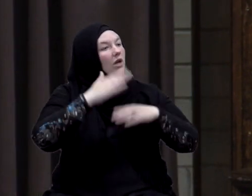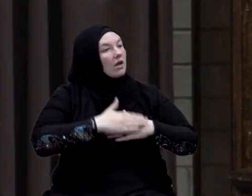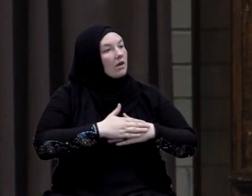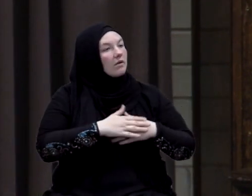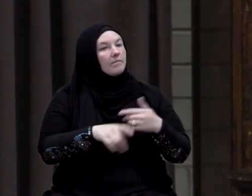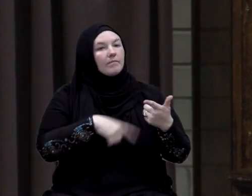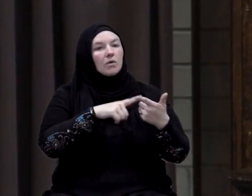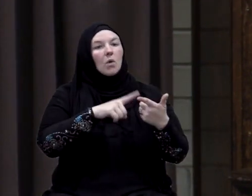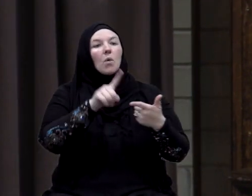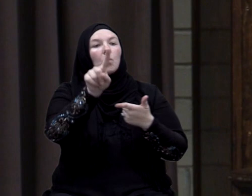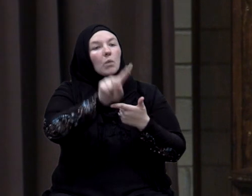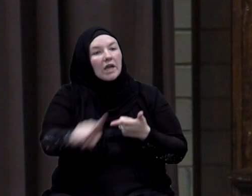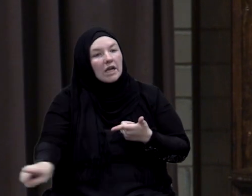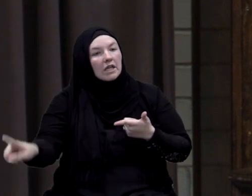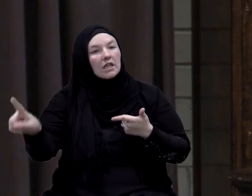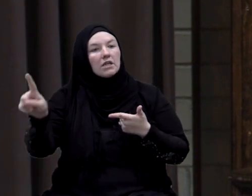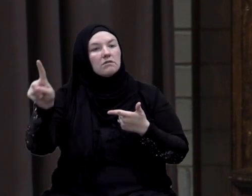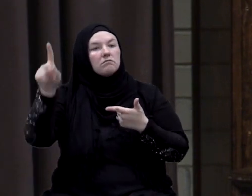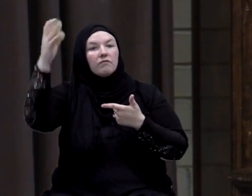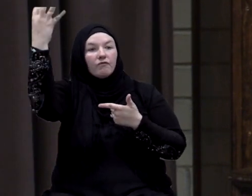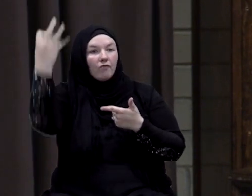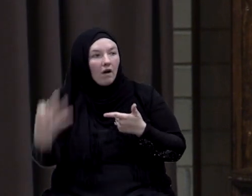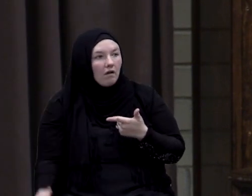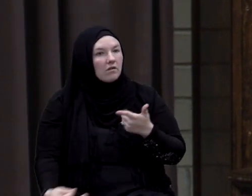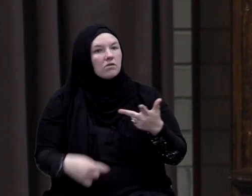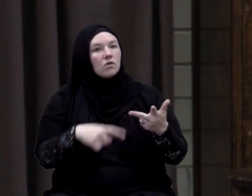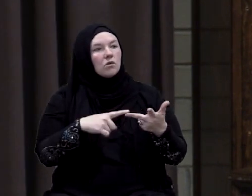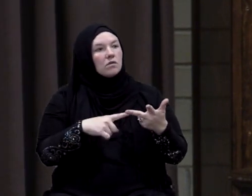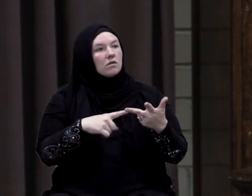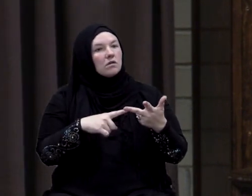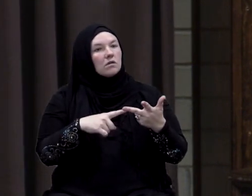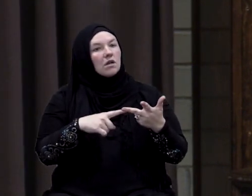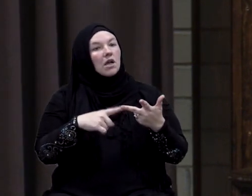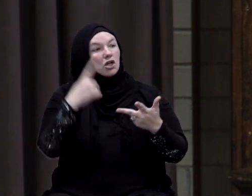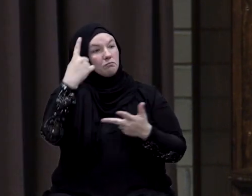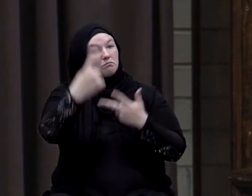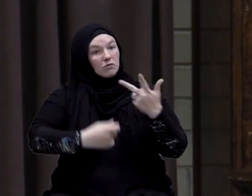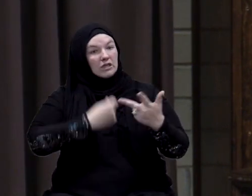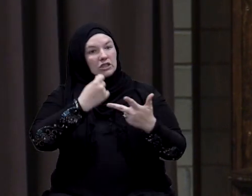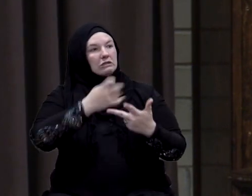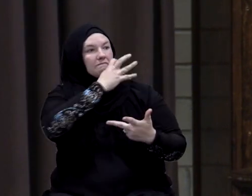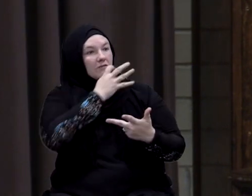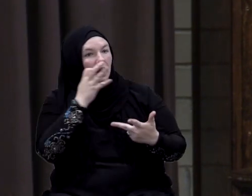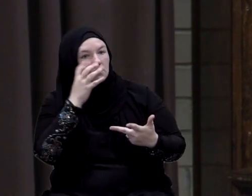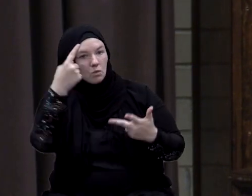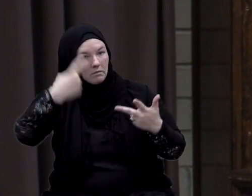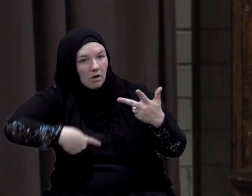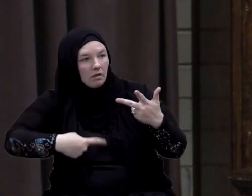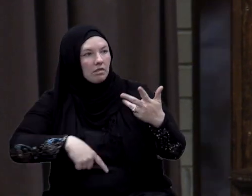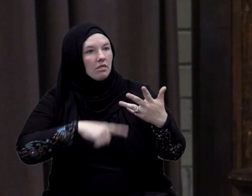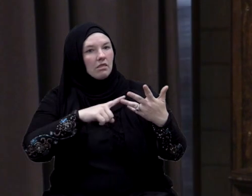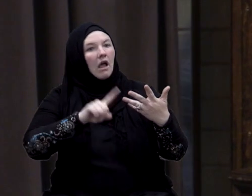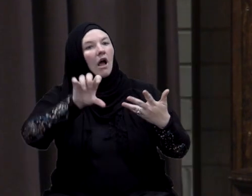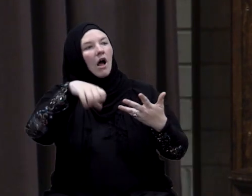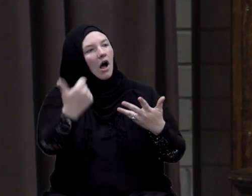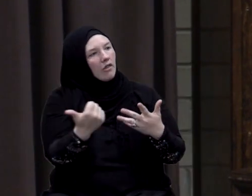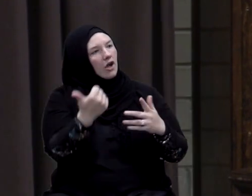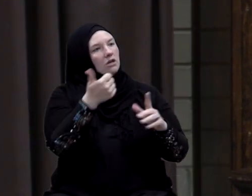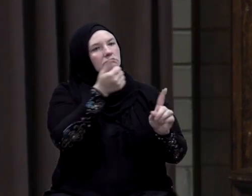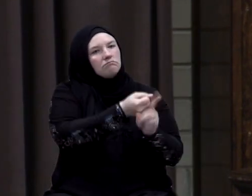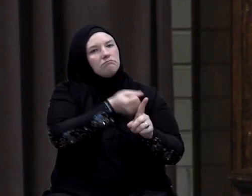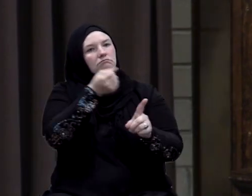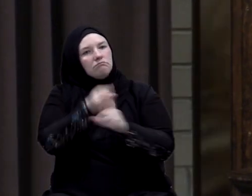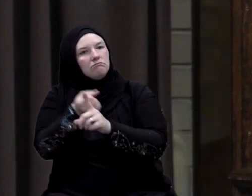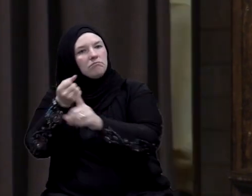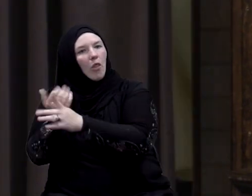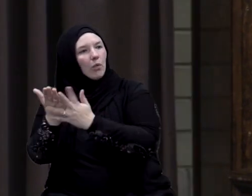weekly Friday prayers, a month of fasting every year, the month of Ramadan, and other remarkable